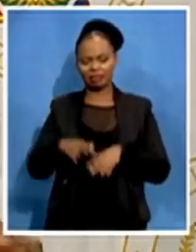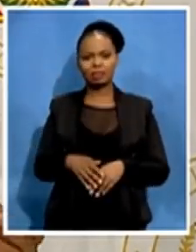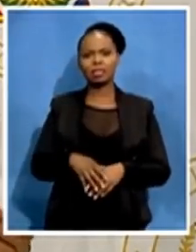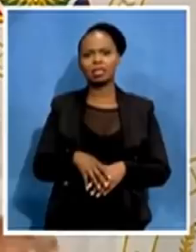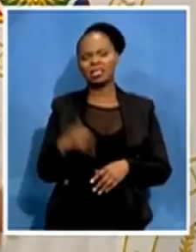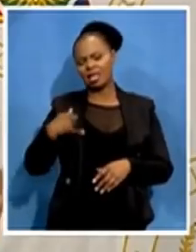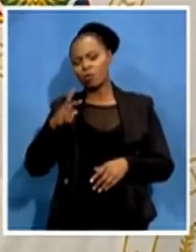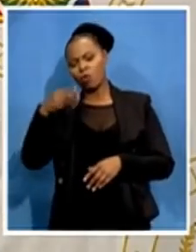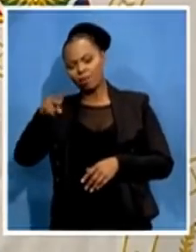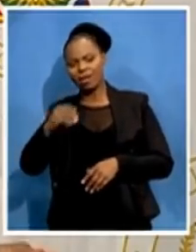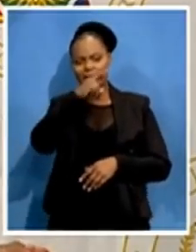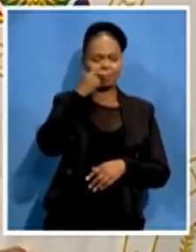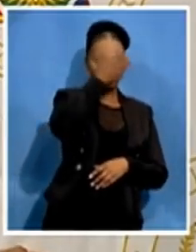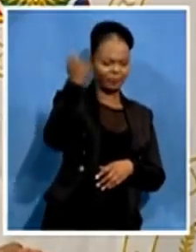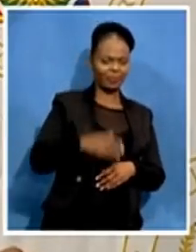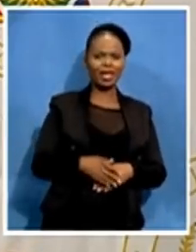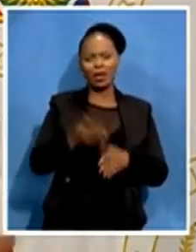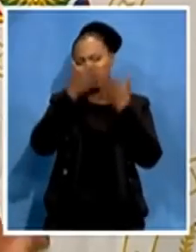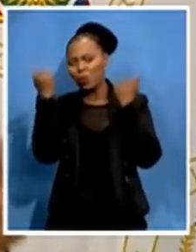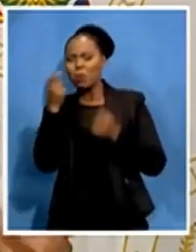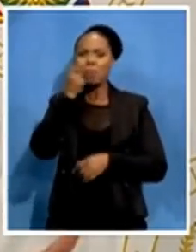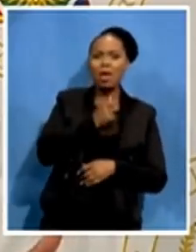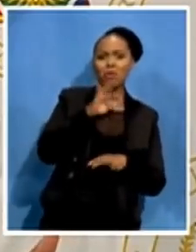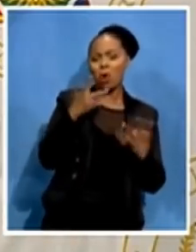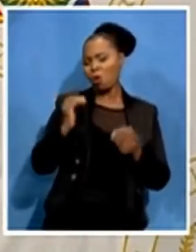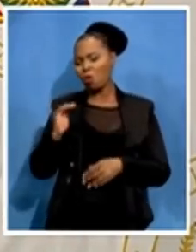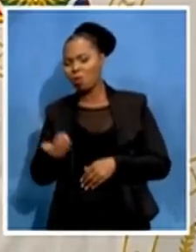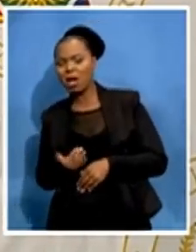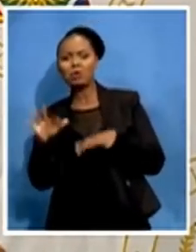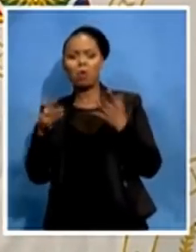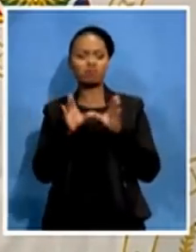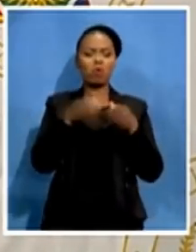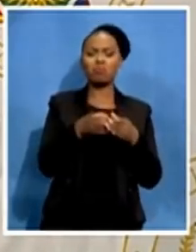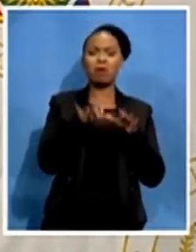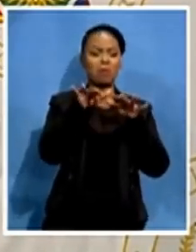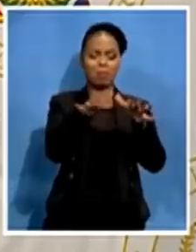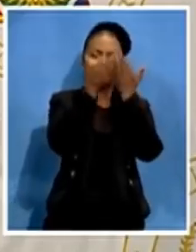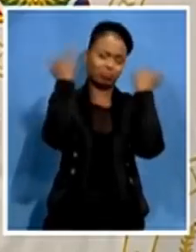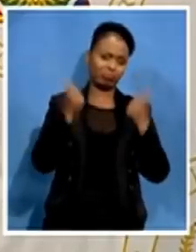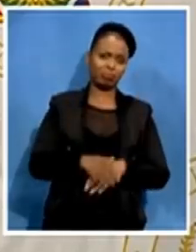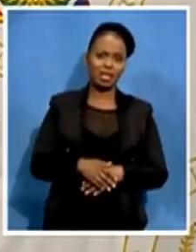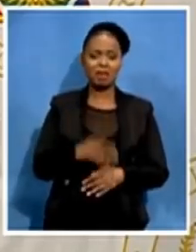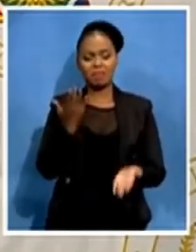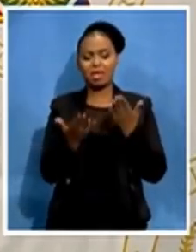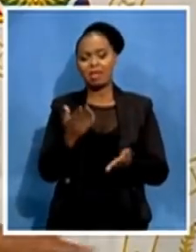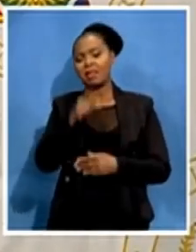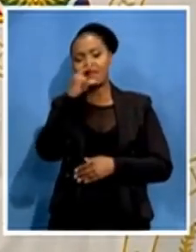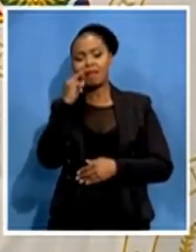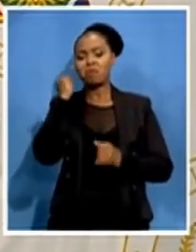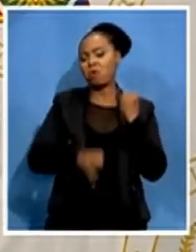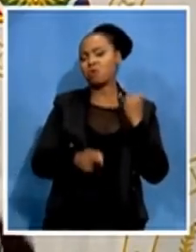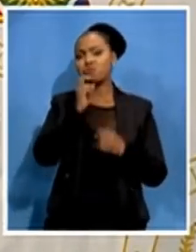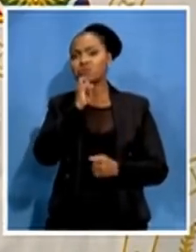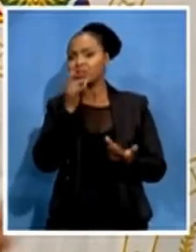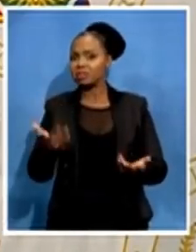or a woman. I don't know if it's a group of people using a wrong name. That Mwepe, from time to time, and people don't think,